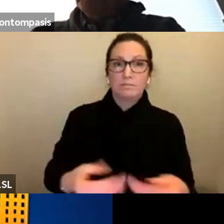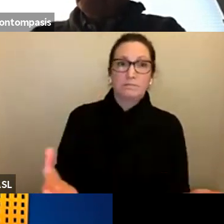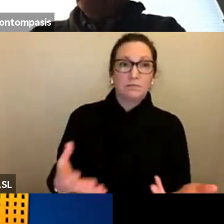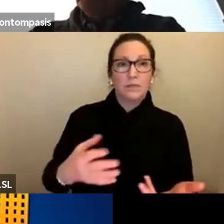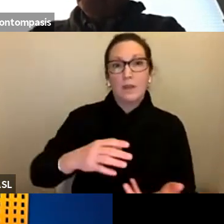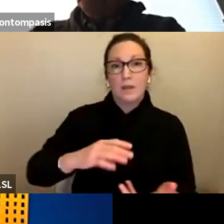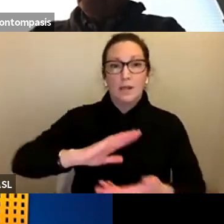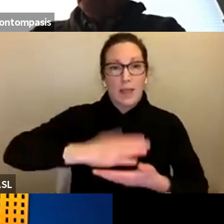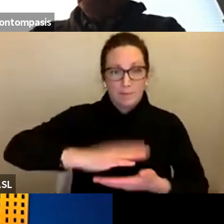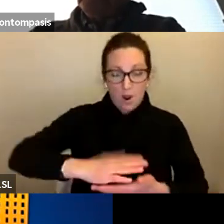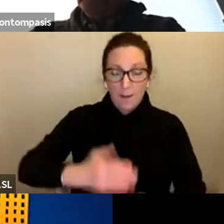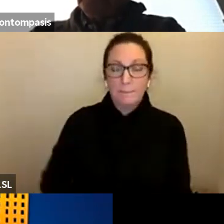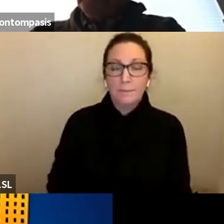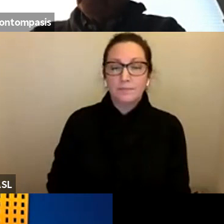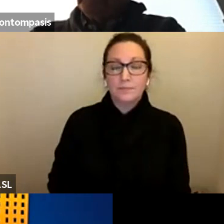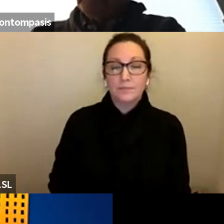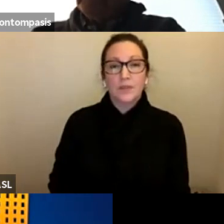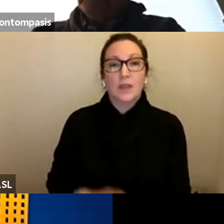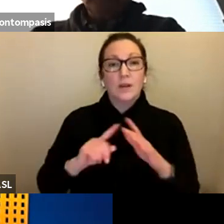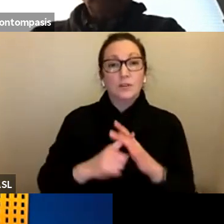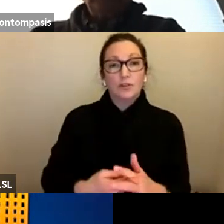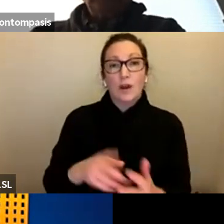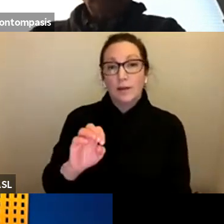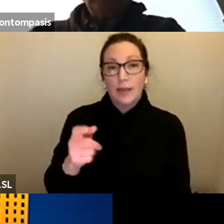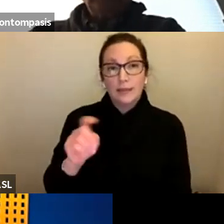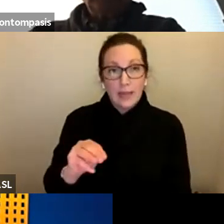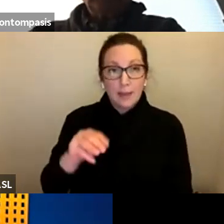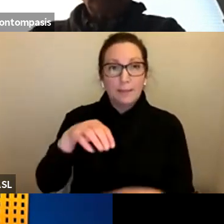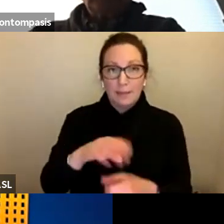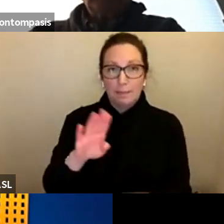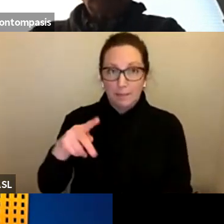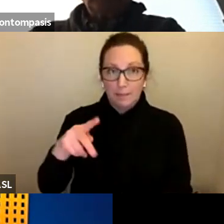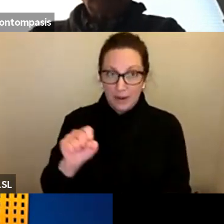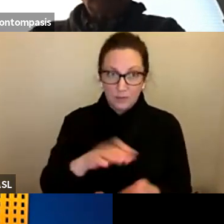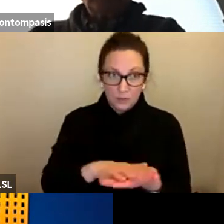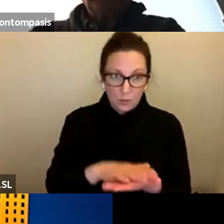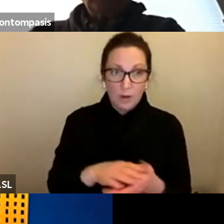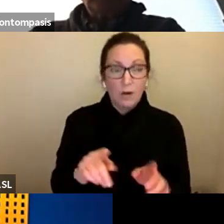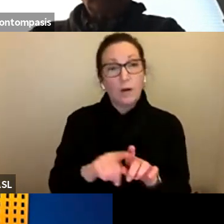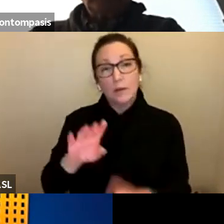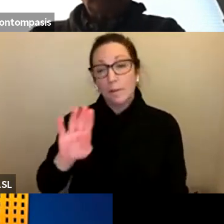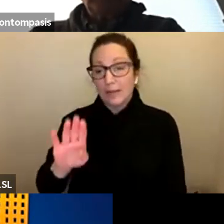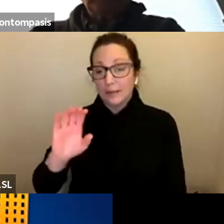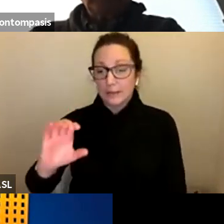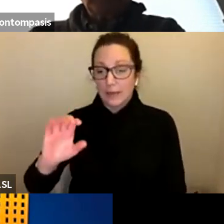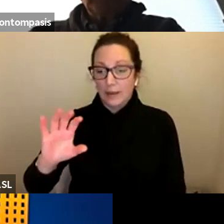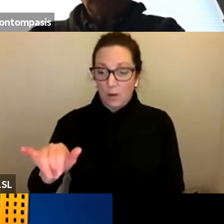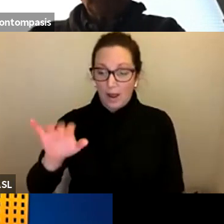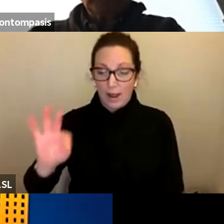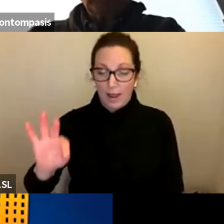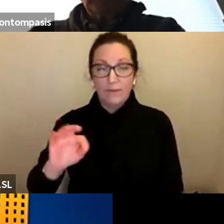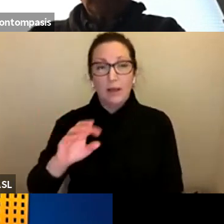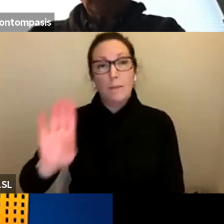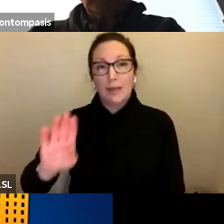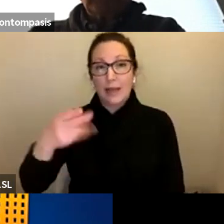Number five, resume the exam in BPS schools. You could also hold them at BCYF, BHA, or other nonprofit